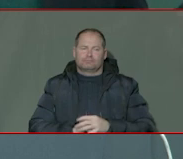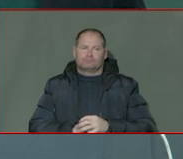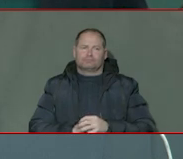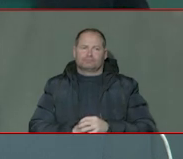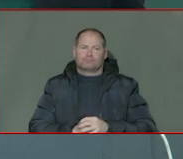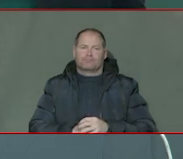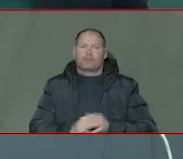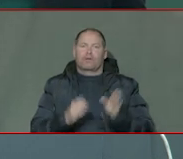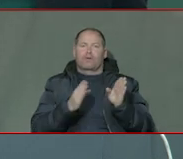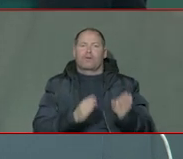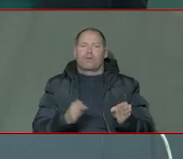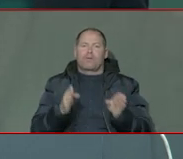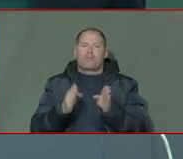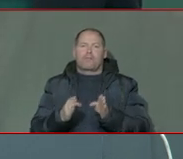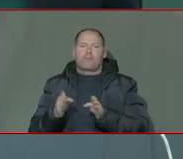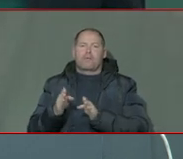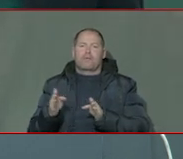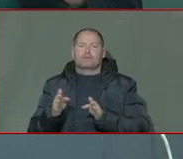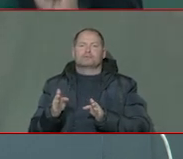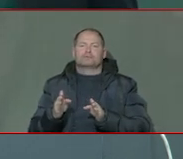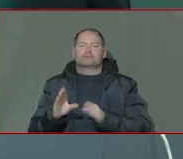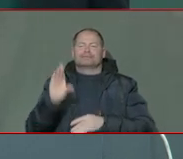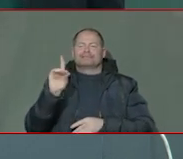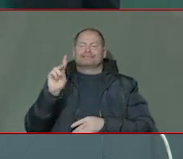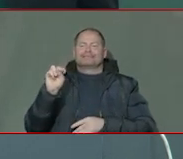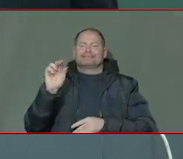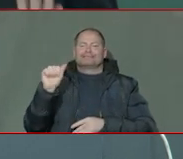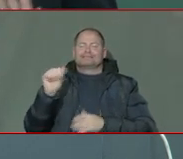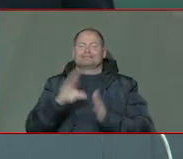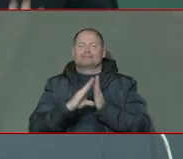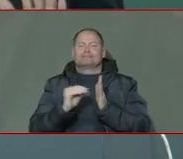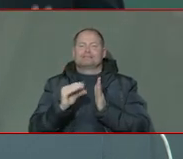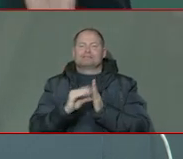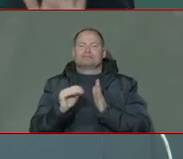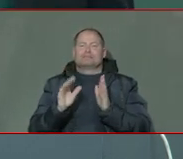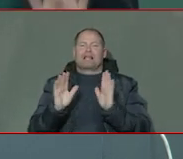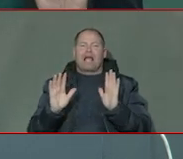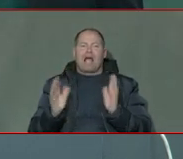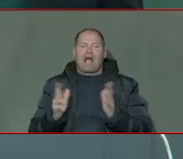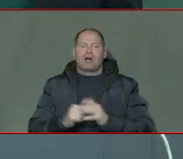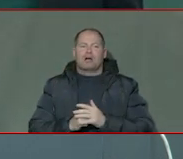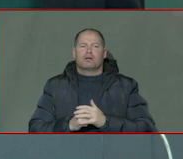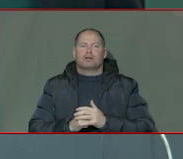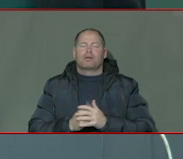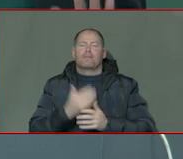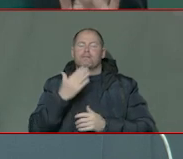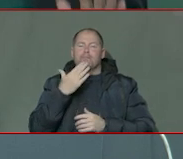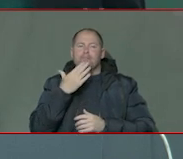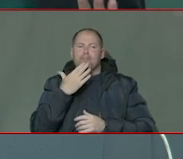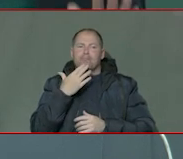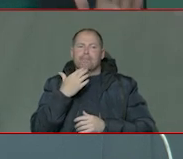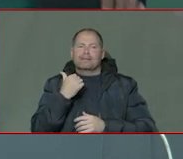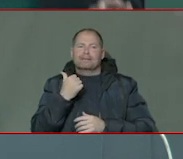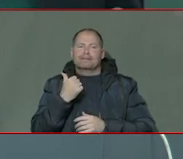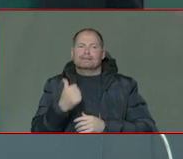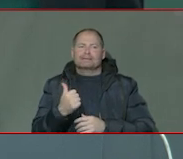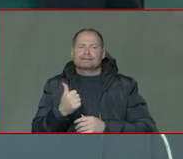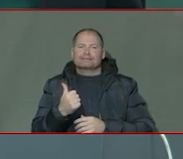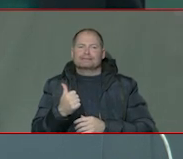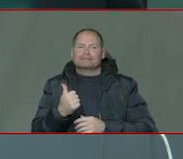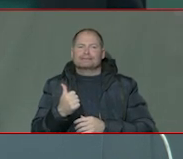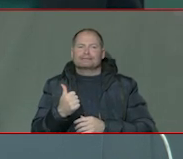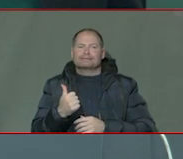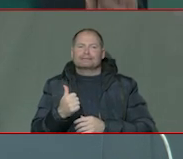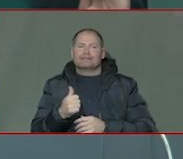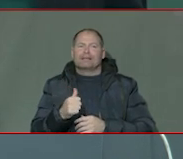The process of DNA replication. Please, no names of enzyme is required. You don't have to